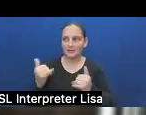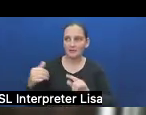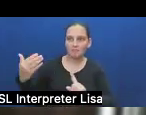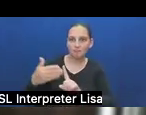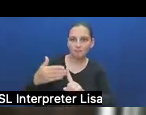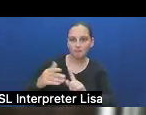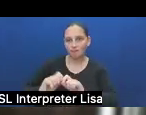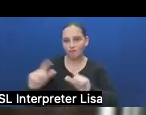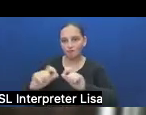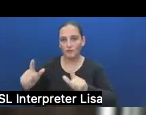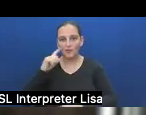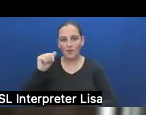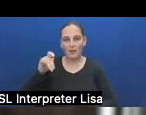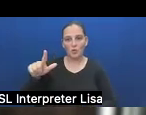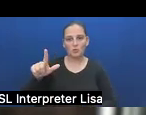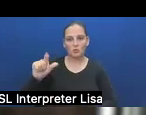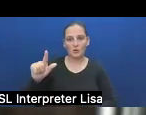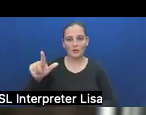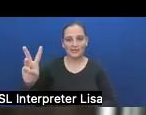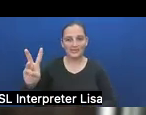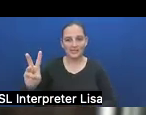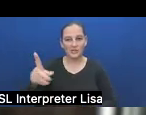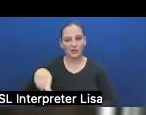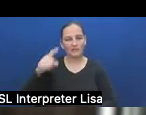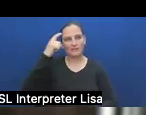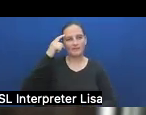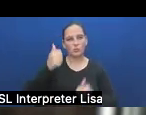need to be thinking about what's still in use. And the same in